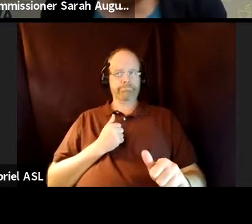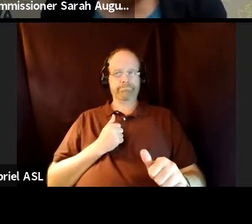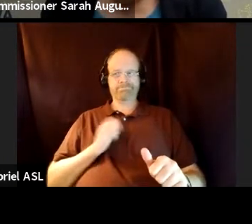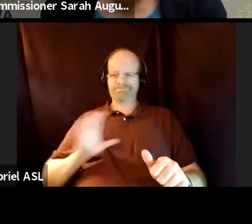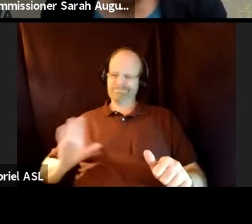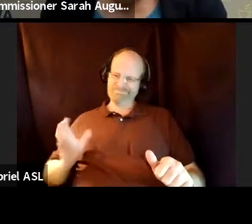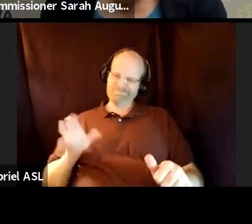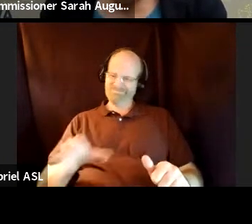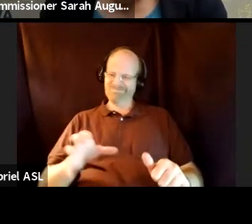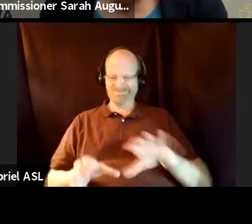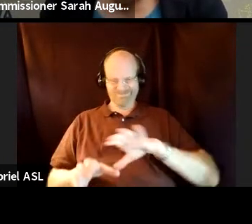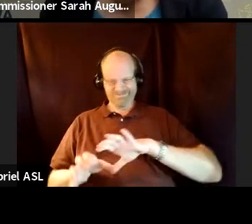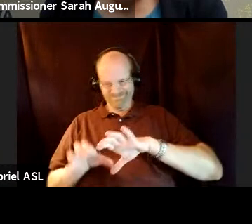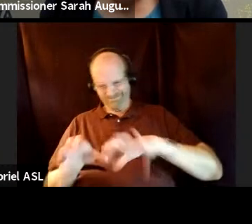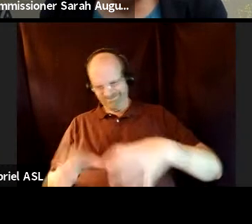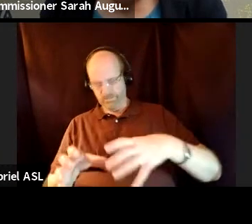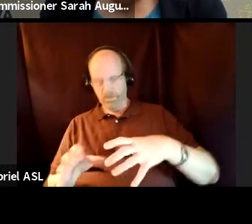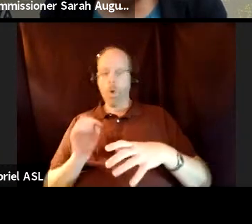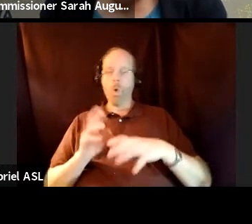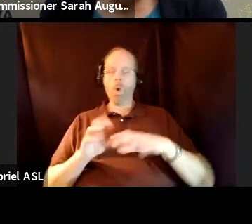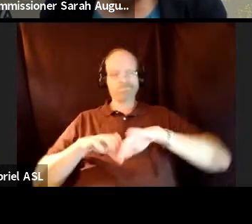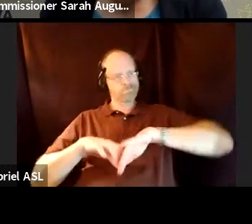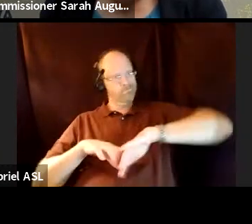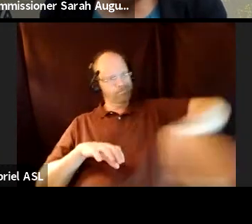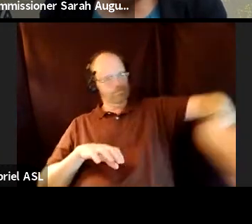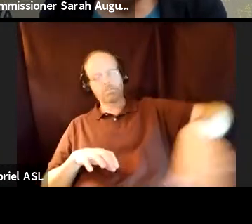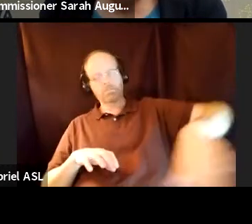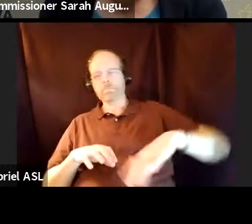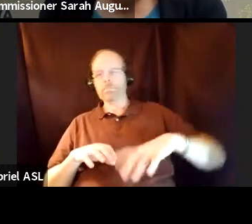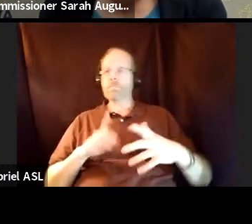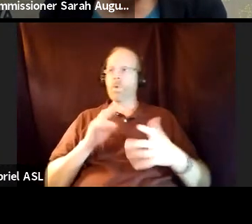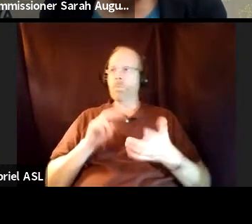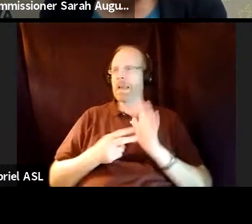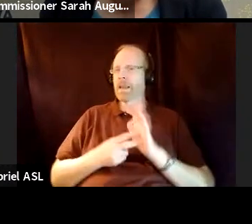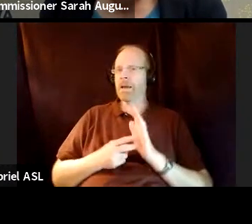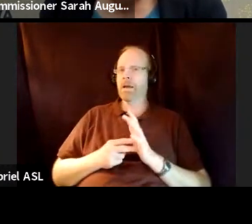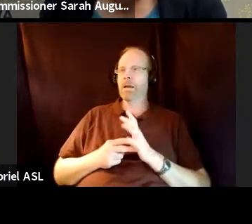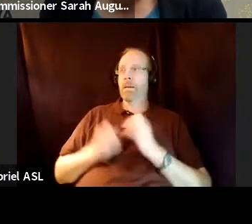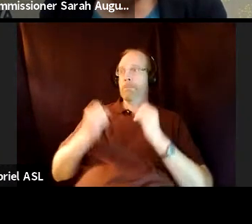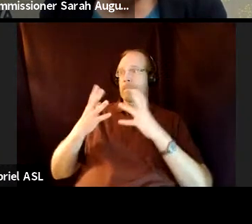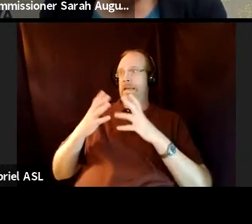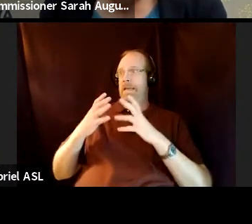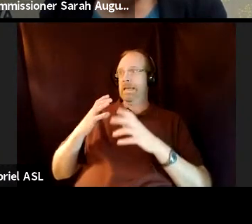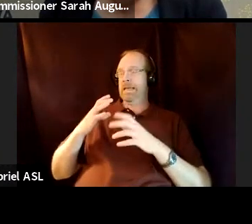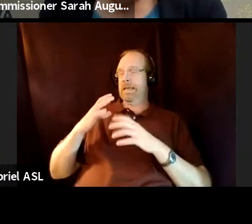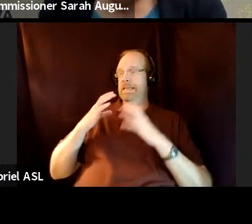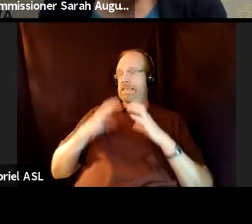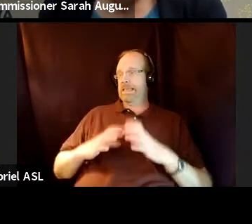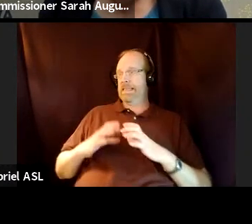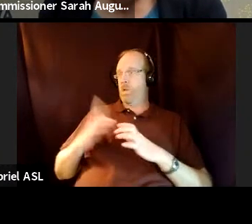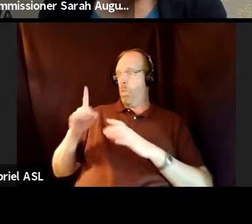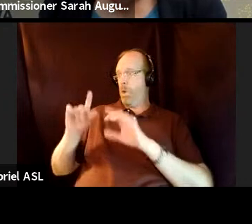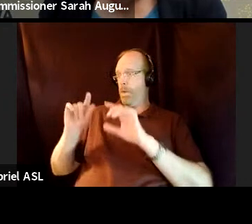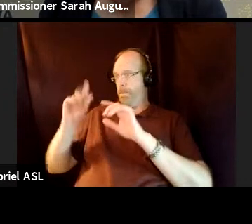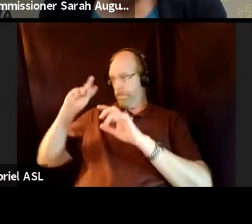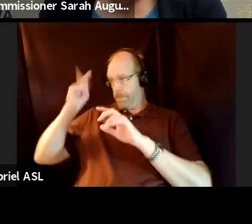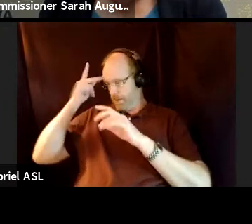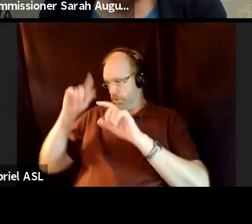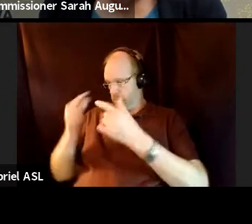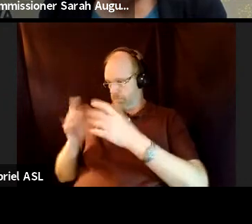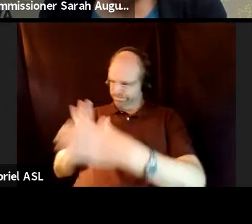cracking, in which as many as possible of the citizens of one party are packed into one